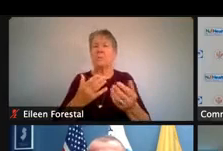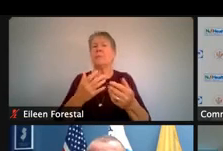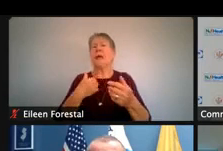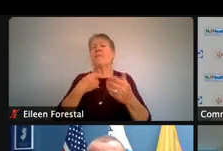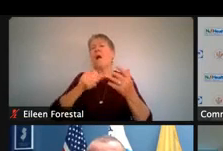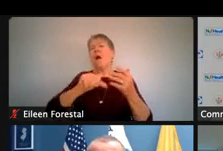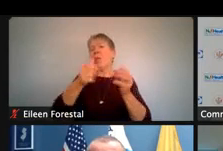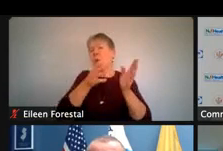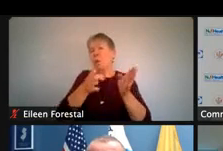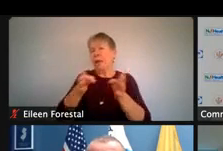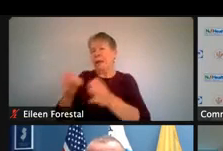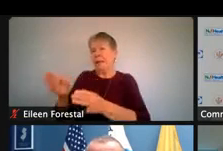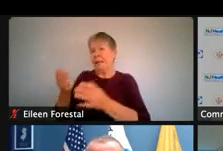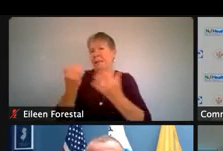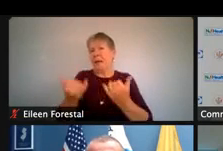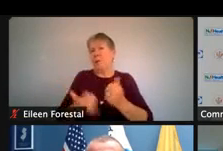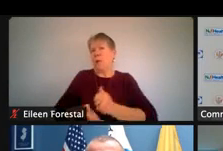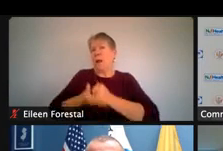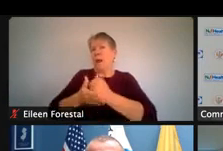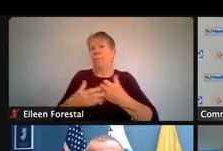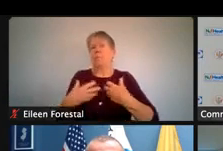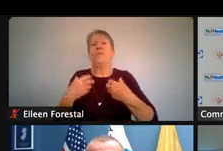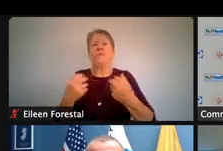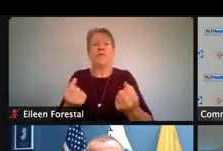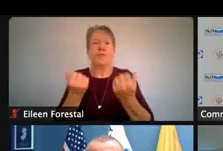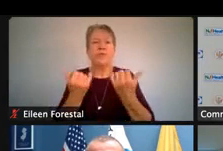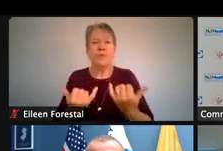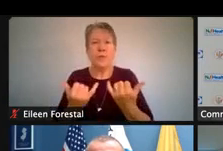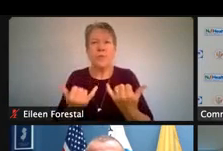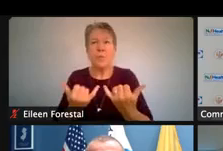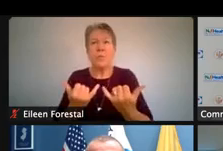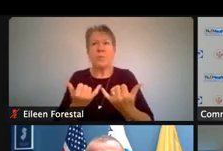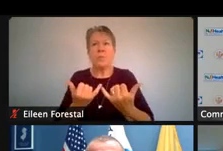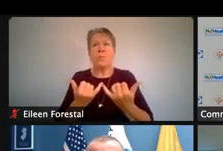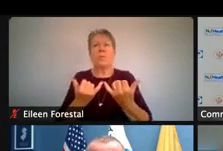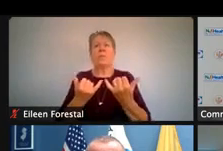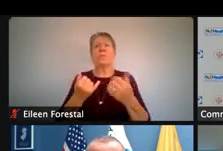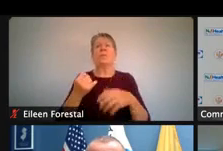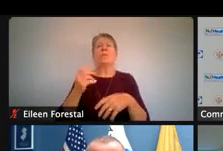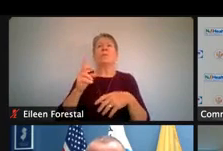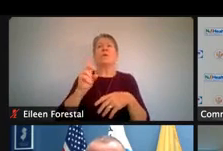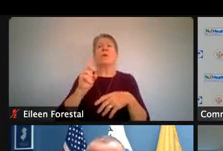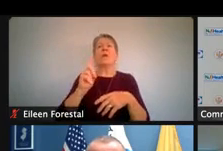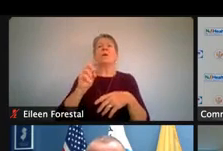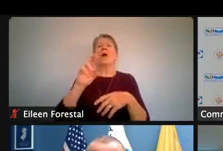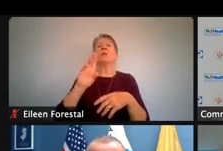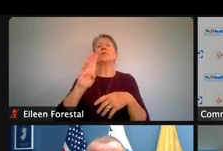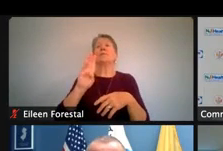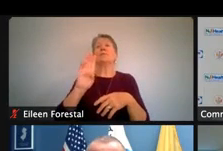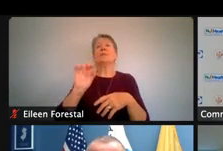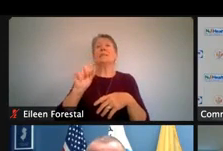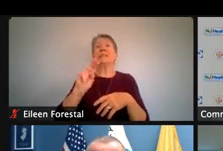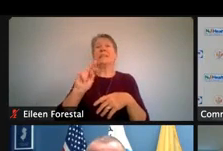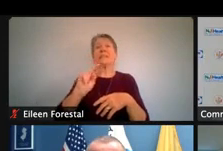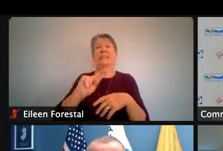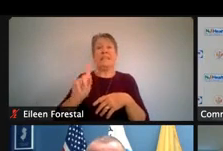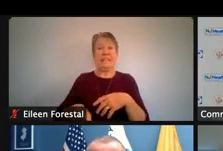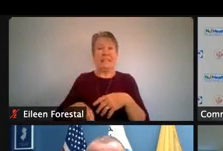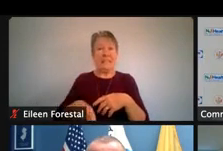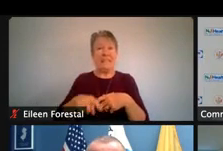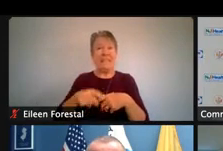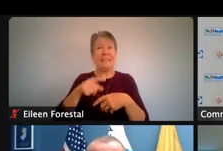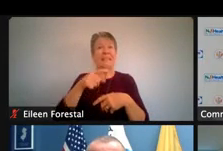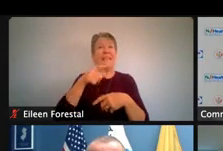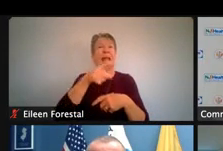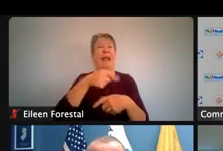clearly seeing that fewer cases are converting into being hospitalized, and fewer of those hospitalizations result in the ICU. And